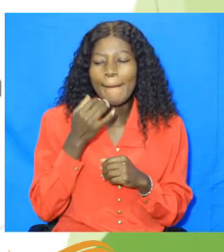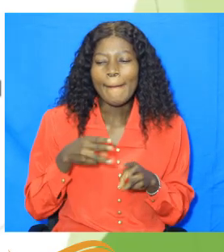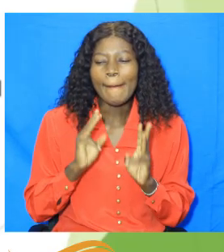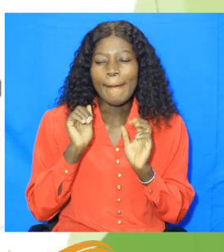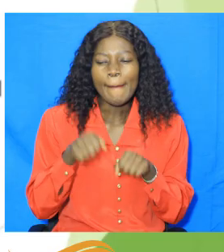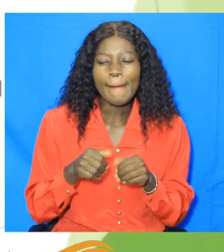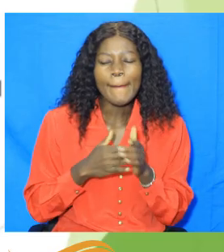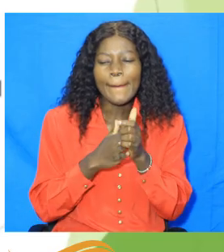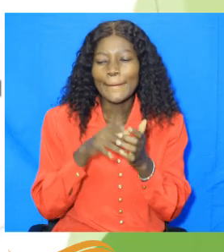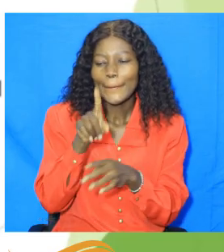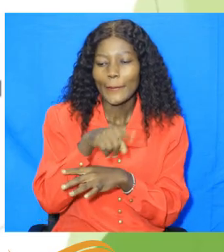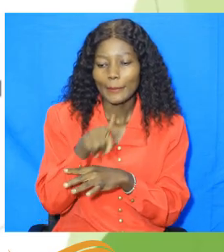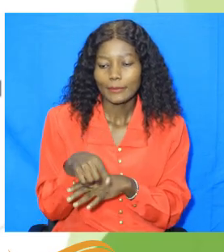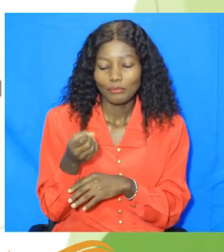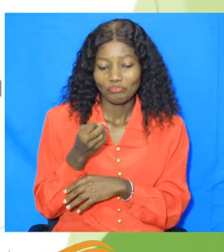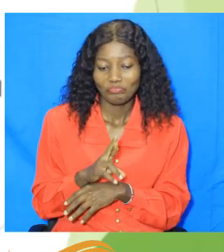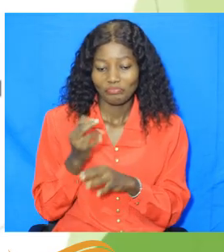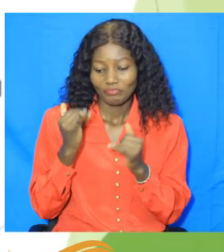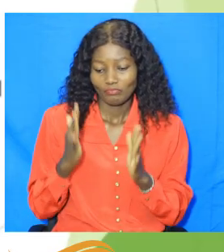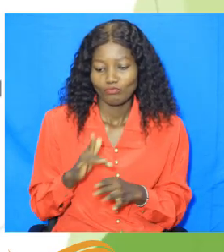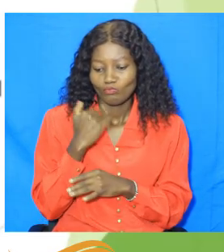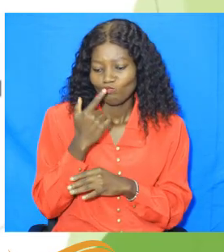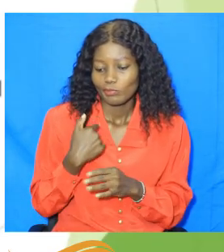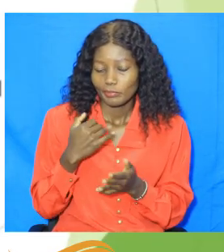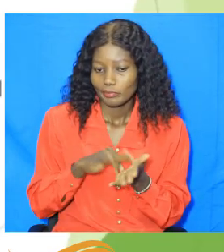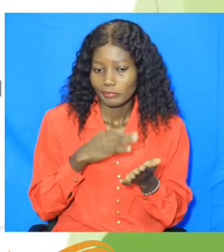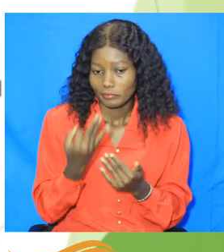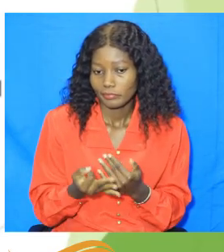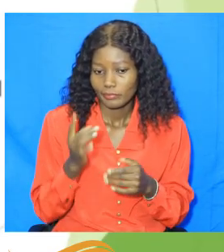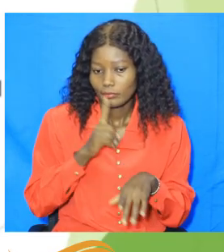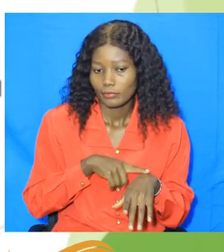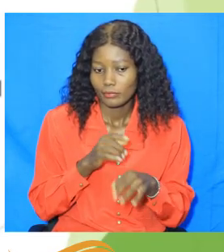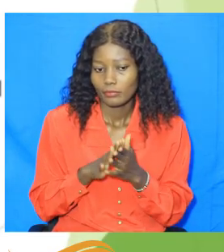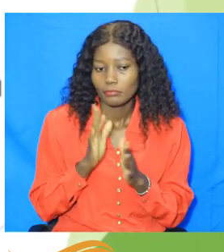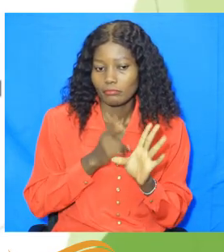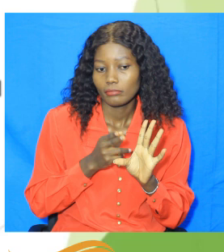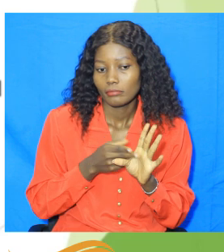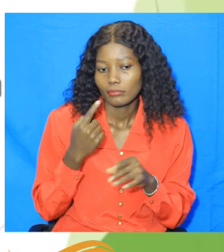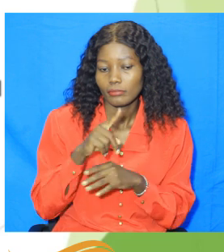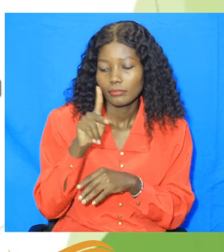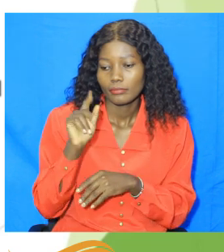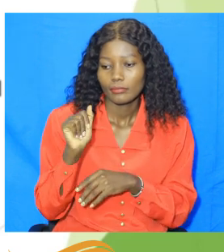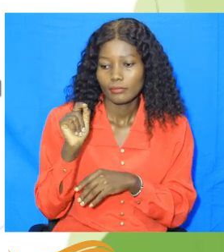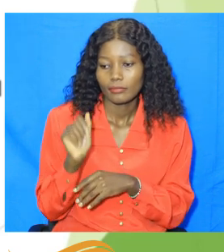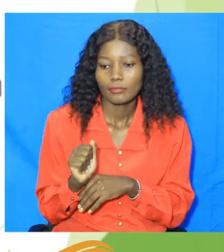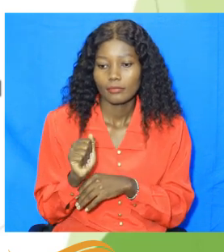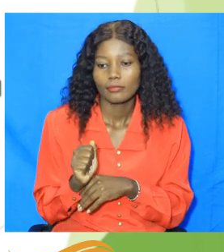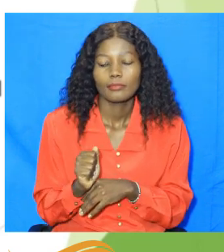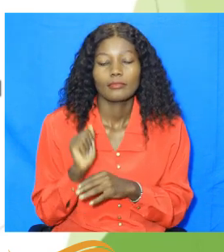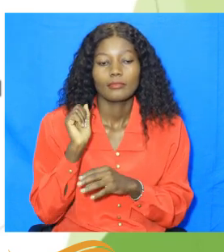maybe fallen down when performing their kata, then they have to take a corrective